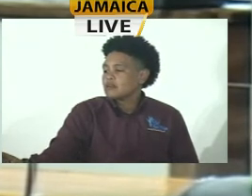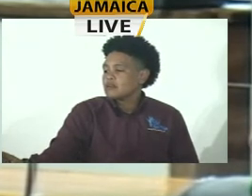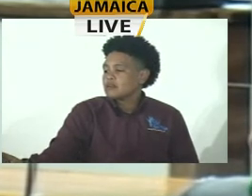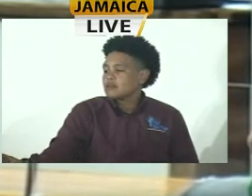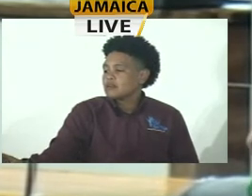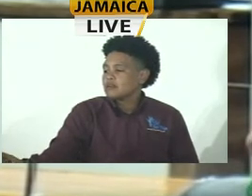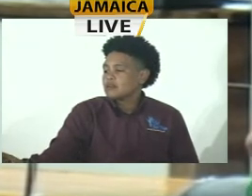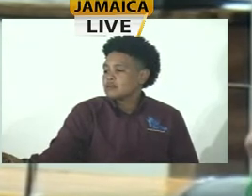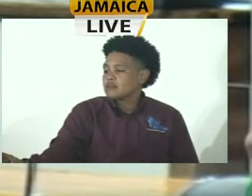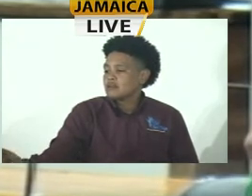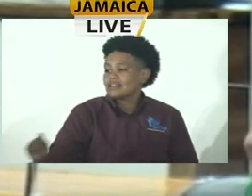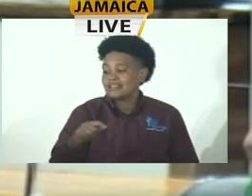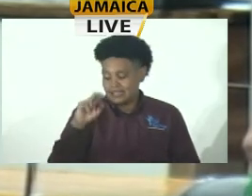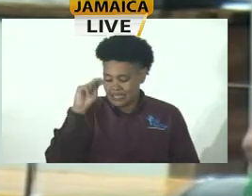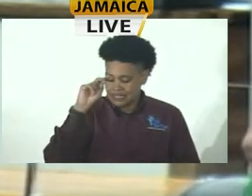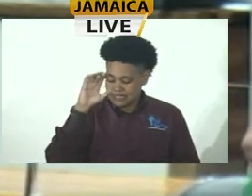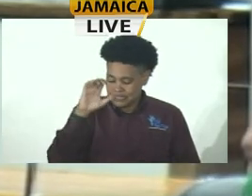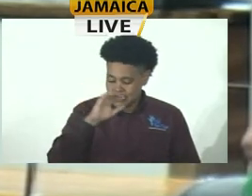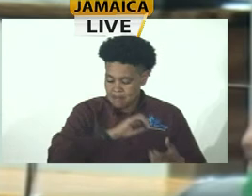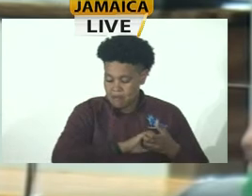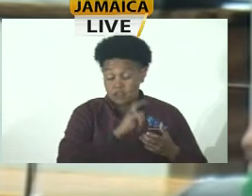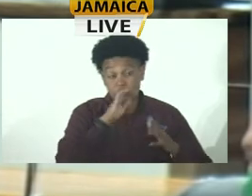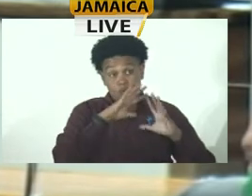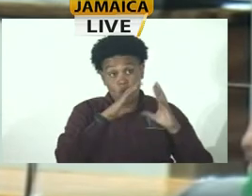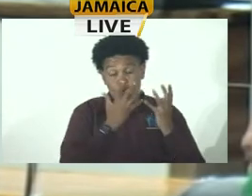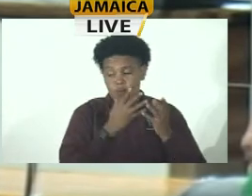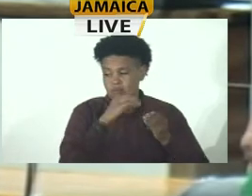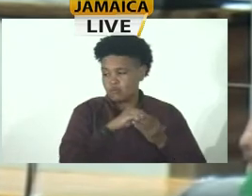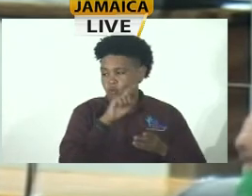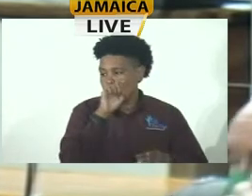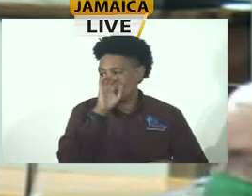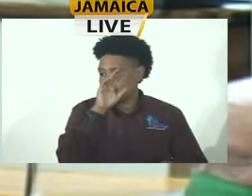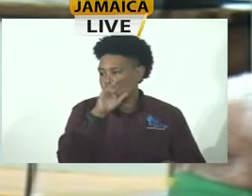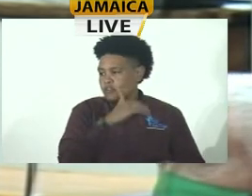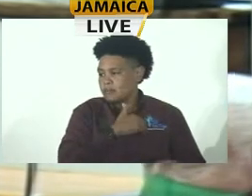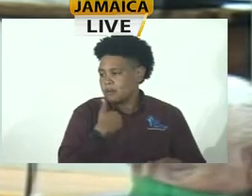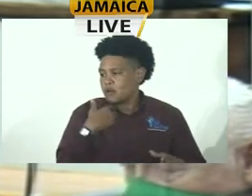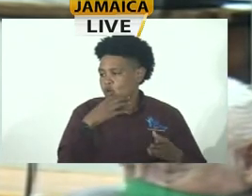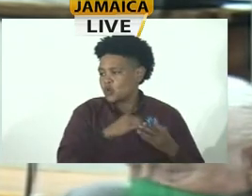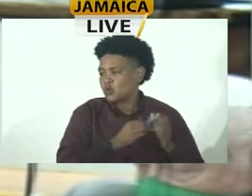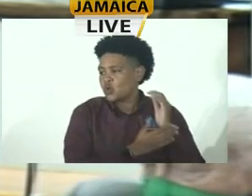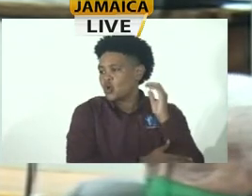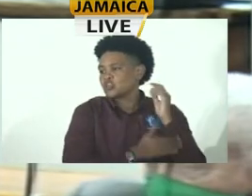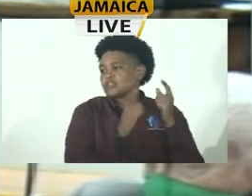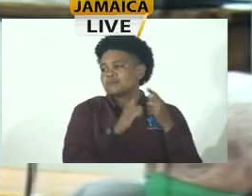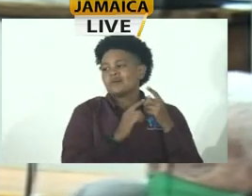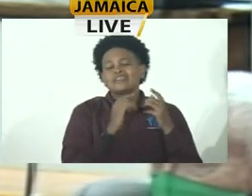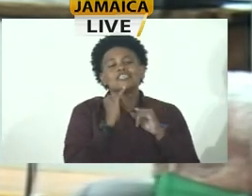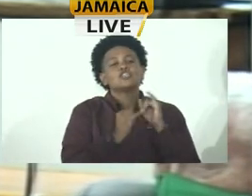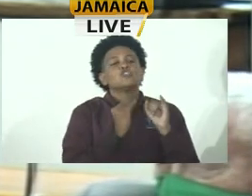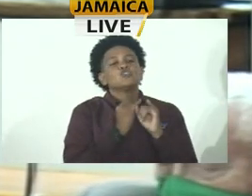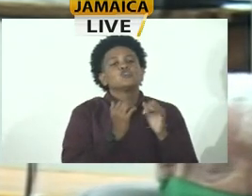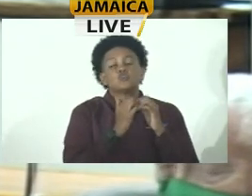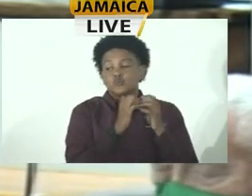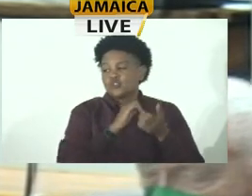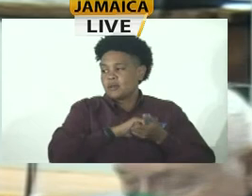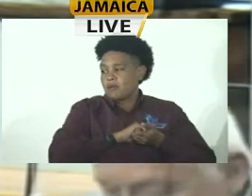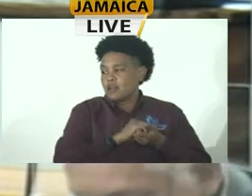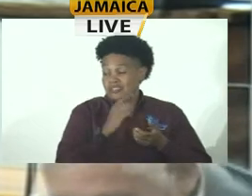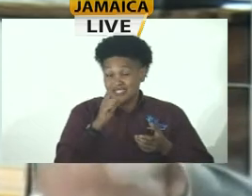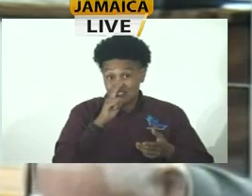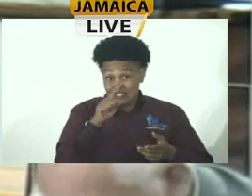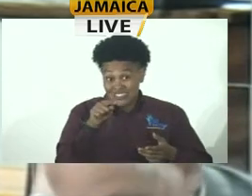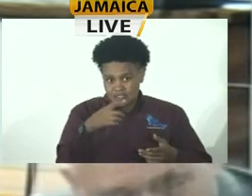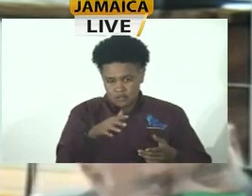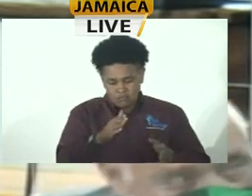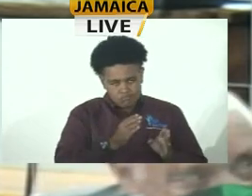of 193 members including countries and institutional partners and it is the pivotal